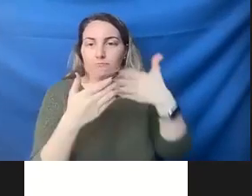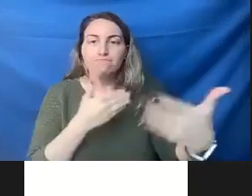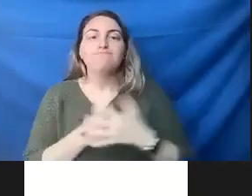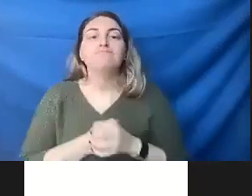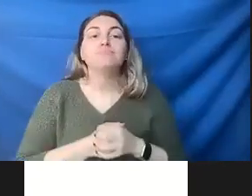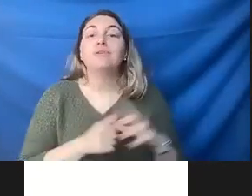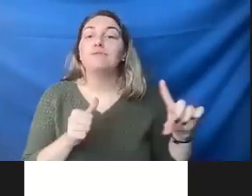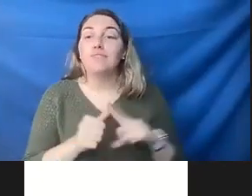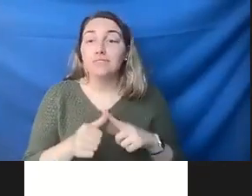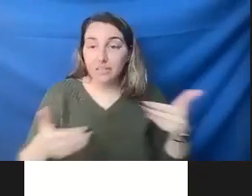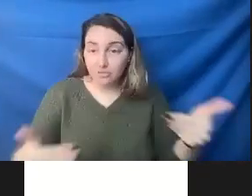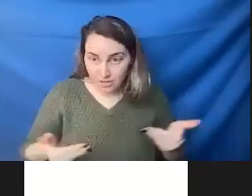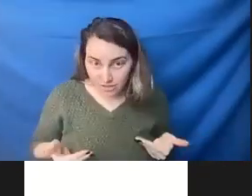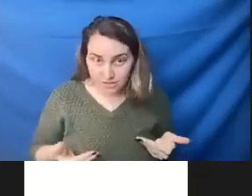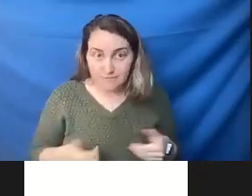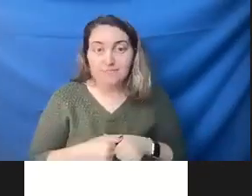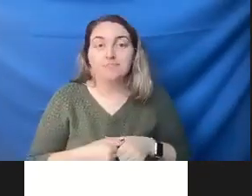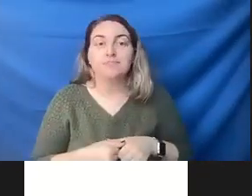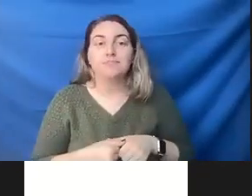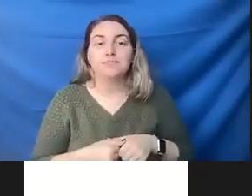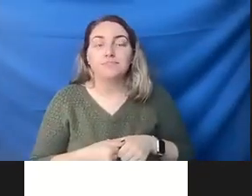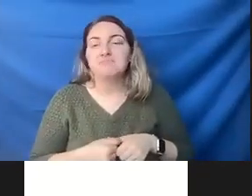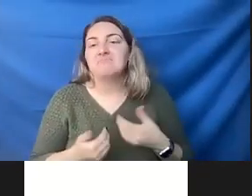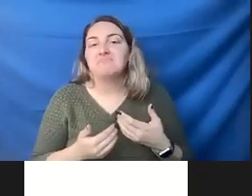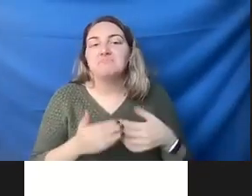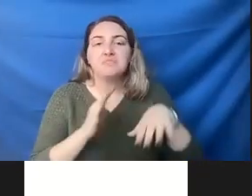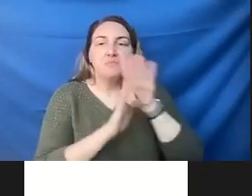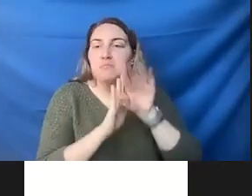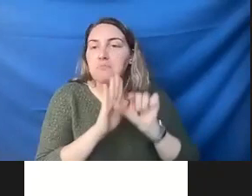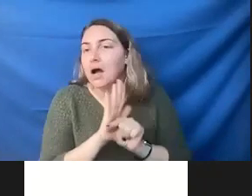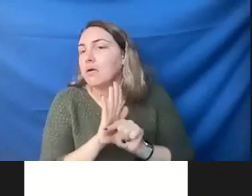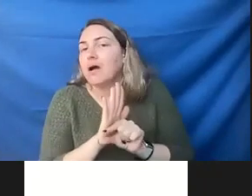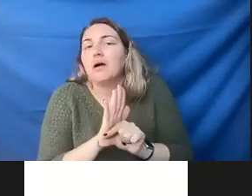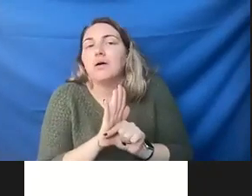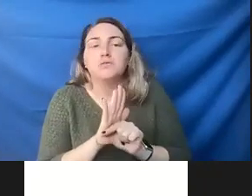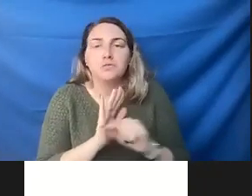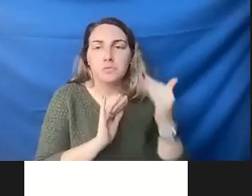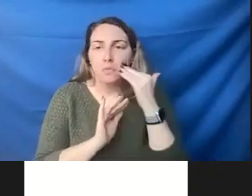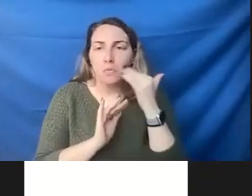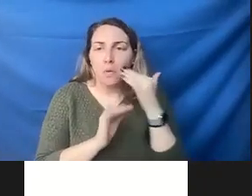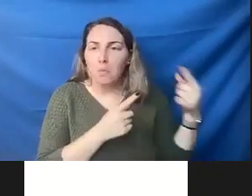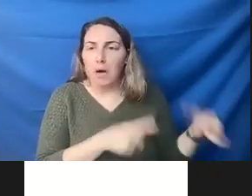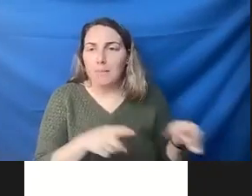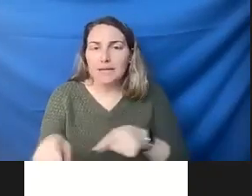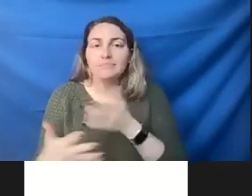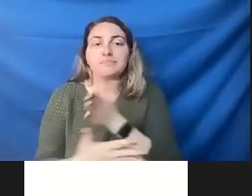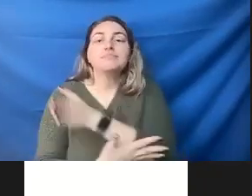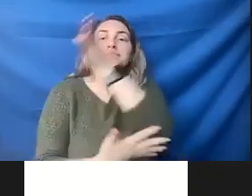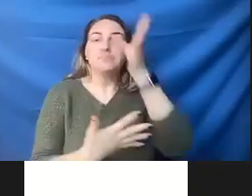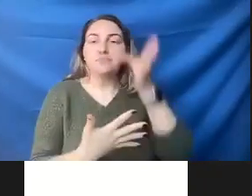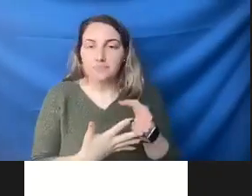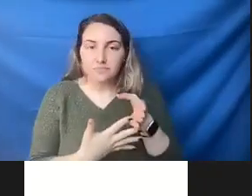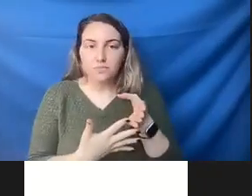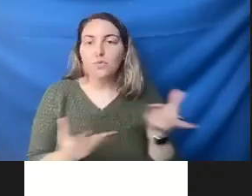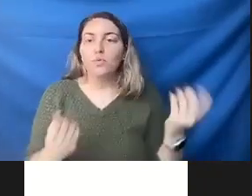an introduction and some background just to give everyone the lay of the land. Next up, we will get into a bit